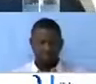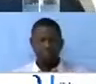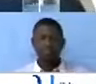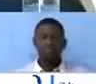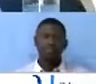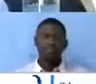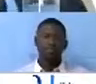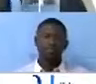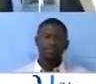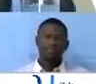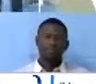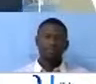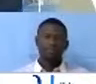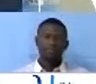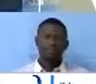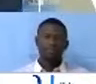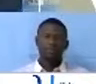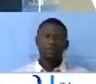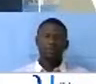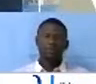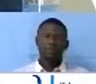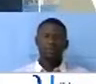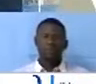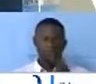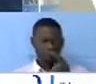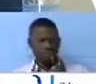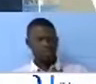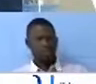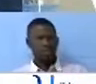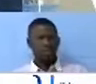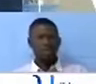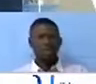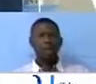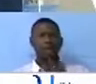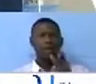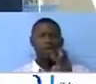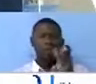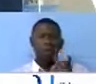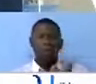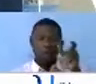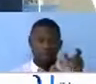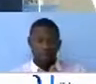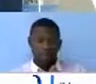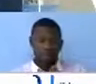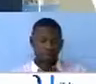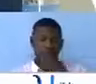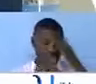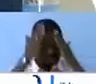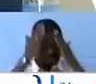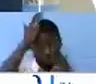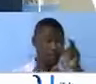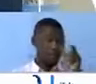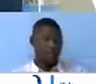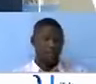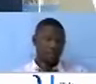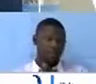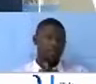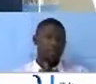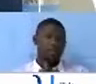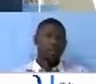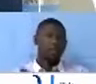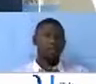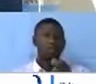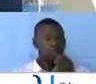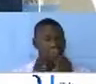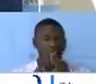Continue. You see, this witness is a soldier. And he didn't mention